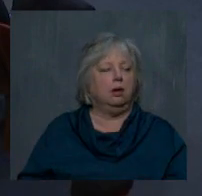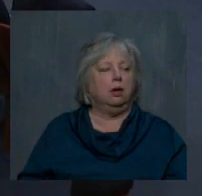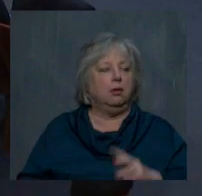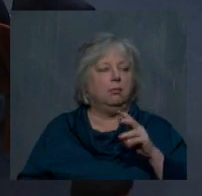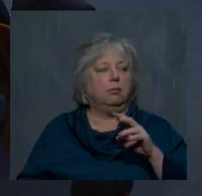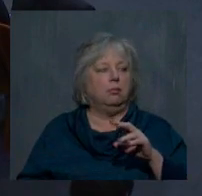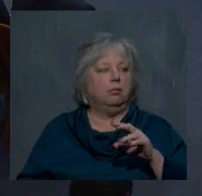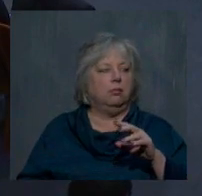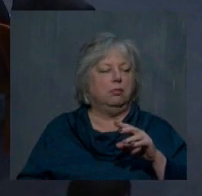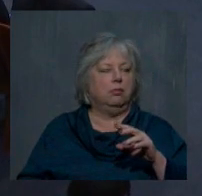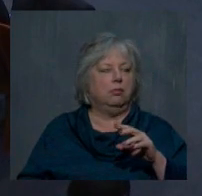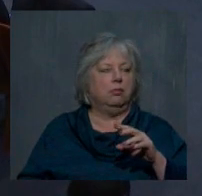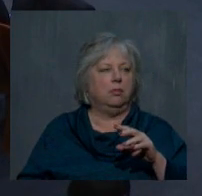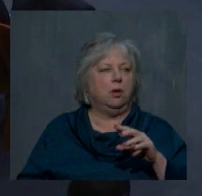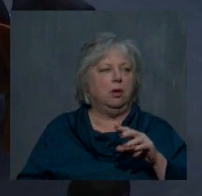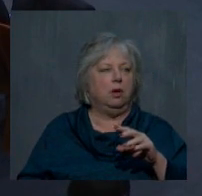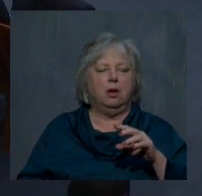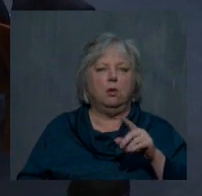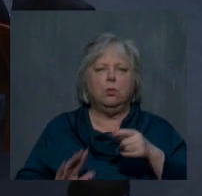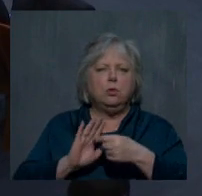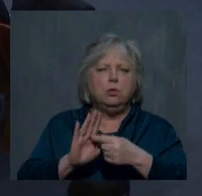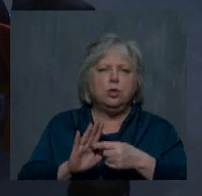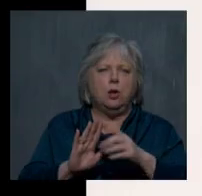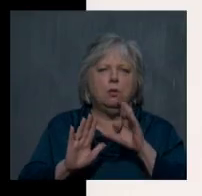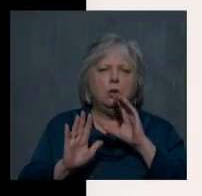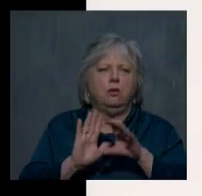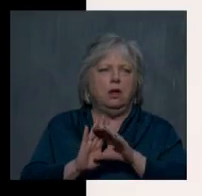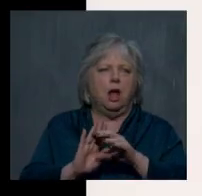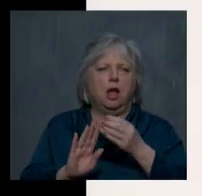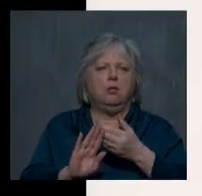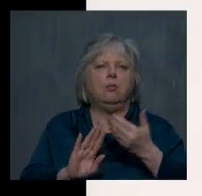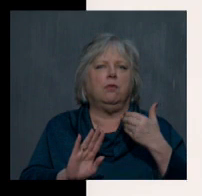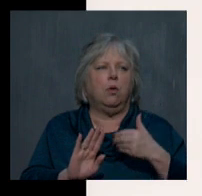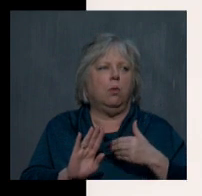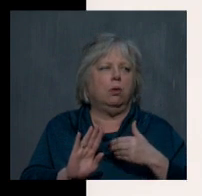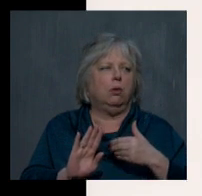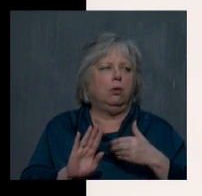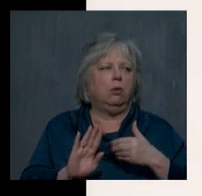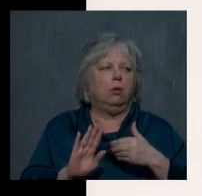the slide up before this slide? Yep.